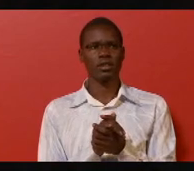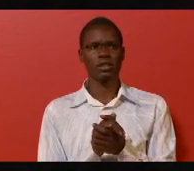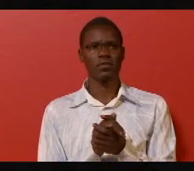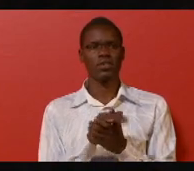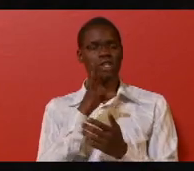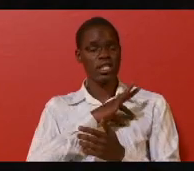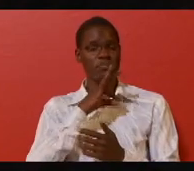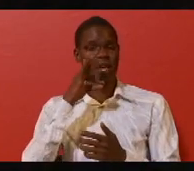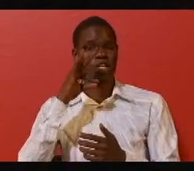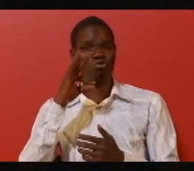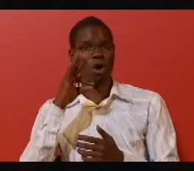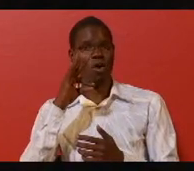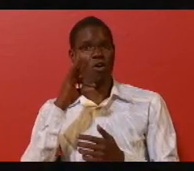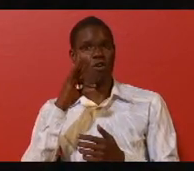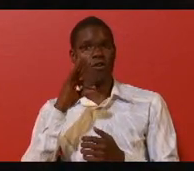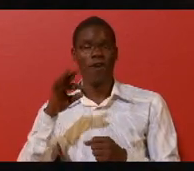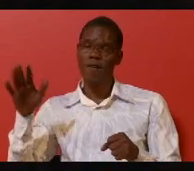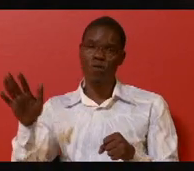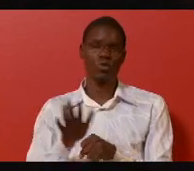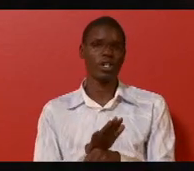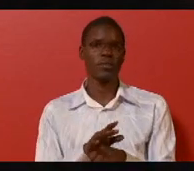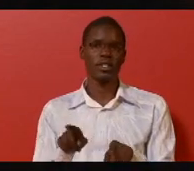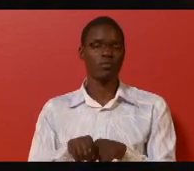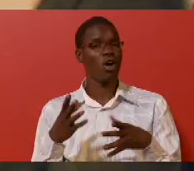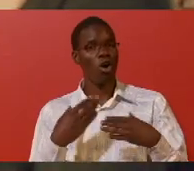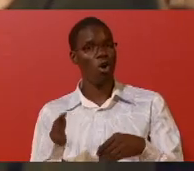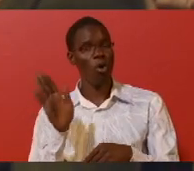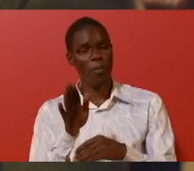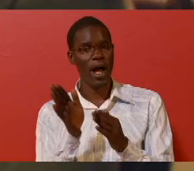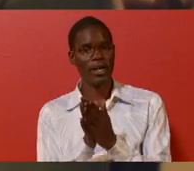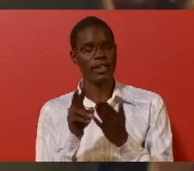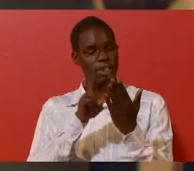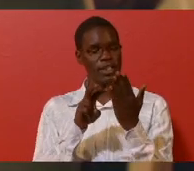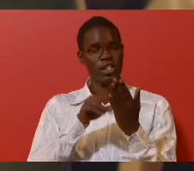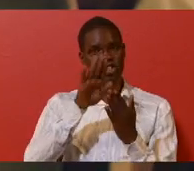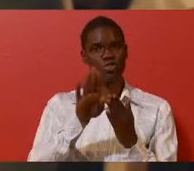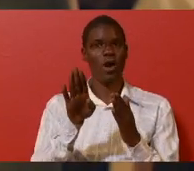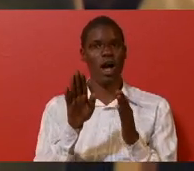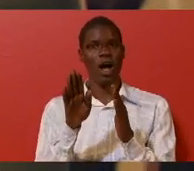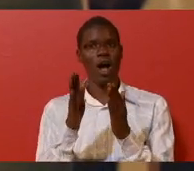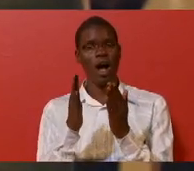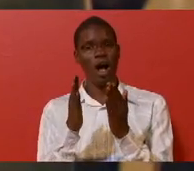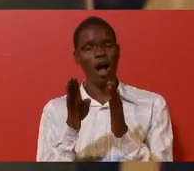Spiritual fulfillment. Go back and read your Bible. I'm not telling you anything.